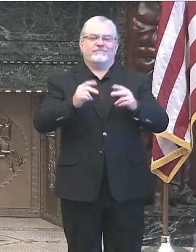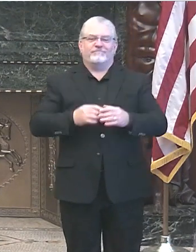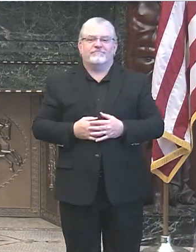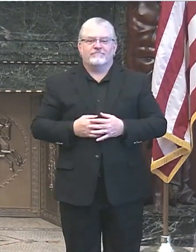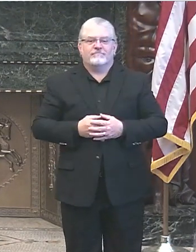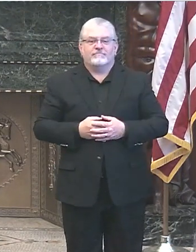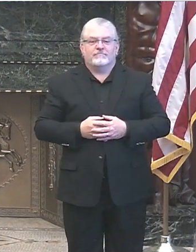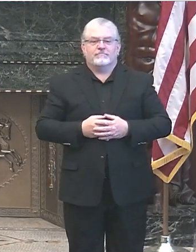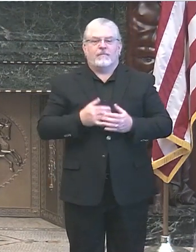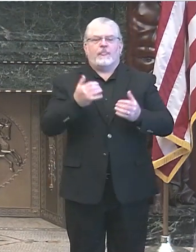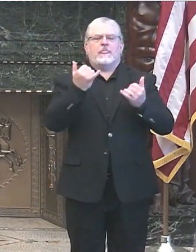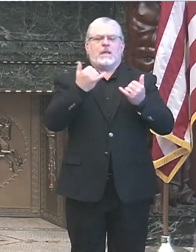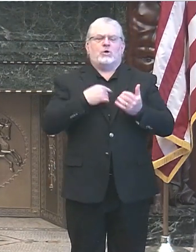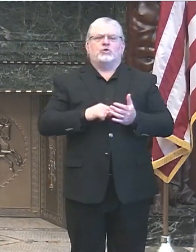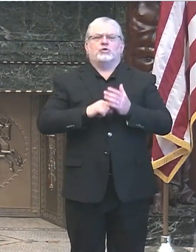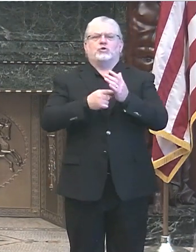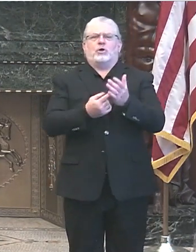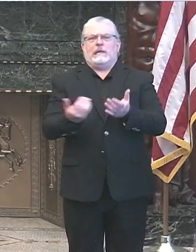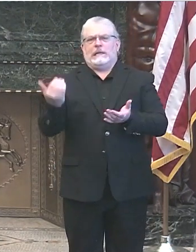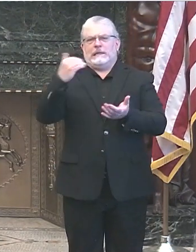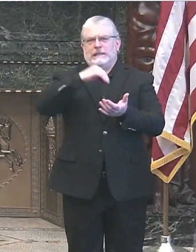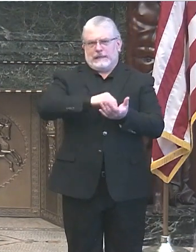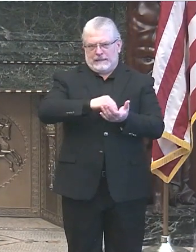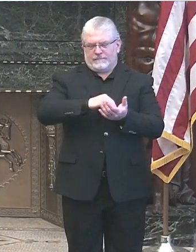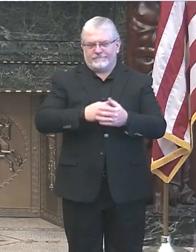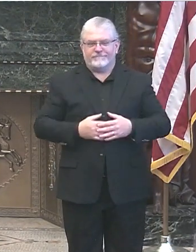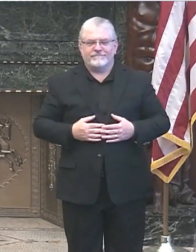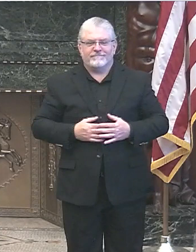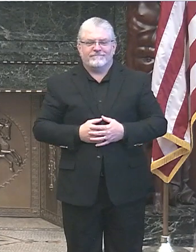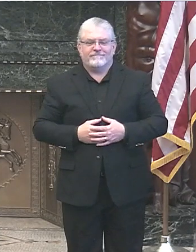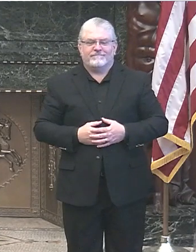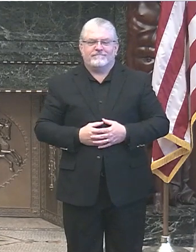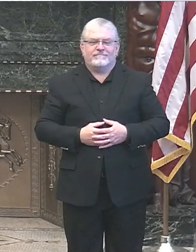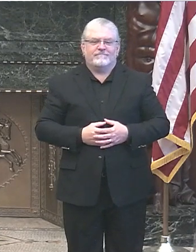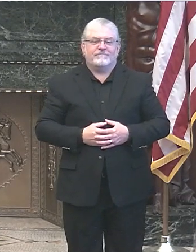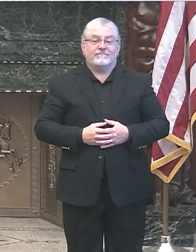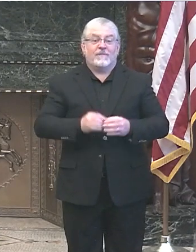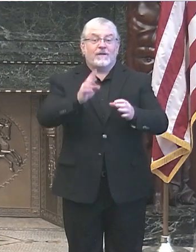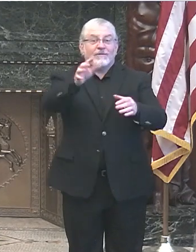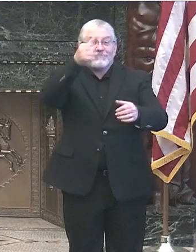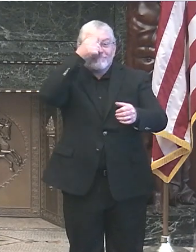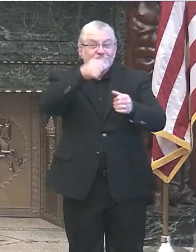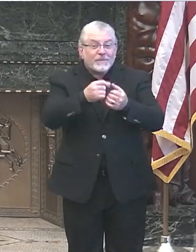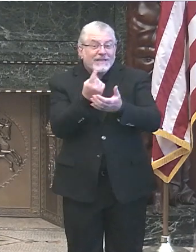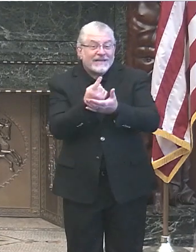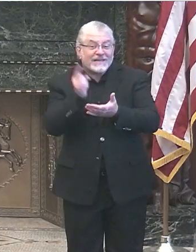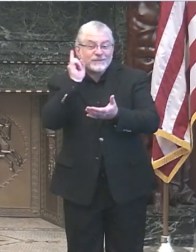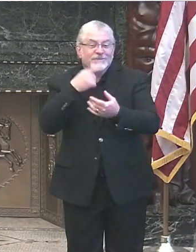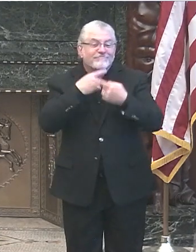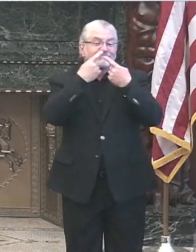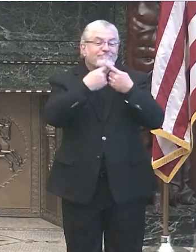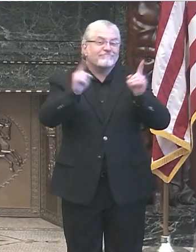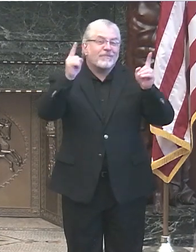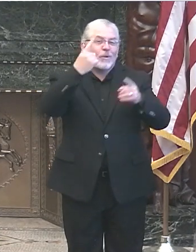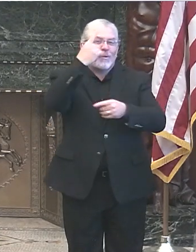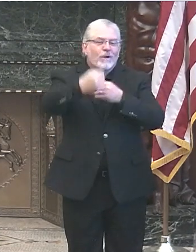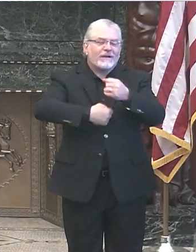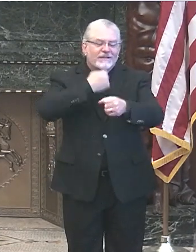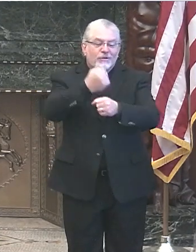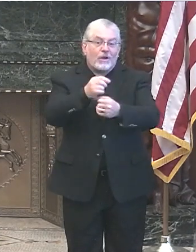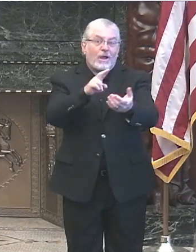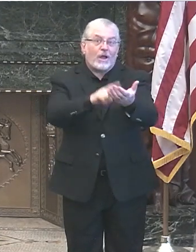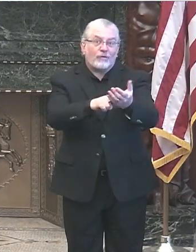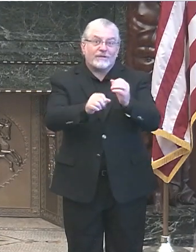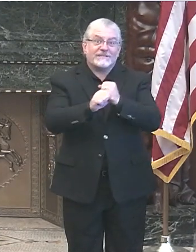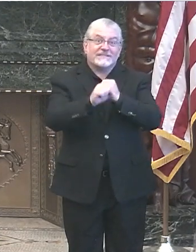the beginning. Thank you. Okay. Well, everyone may recall last week we announced a one-year contract extension with the FOP. I said